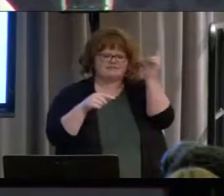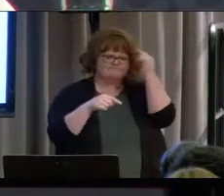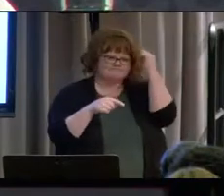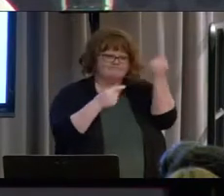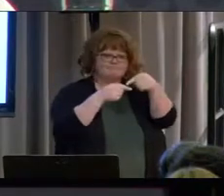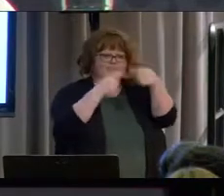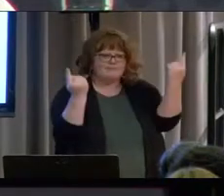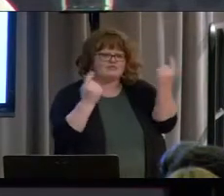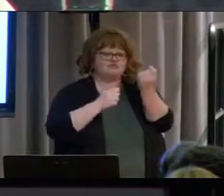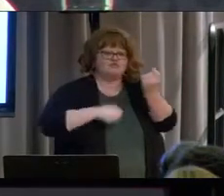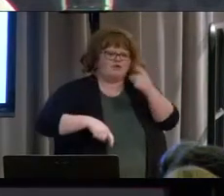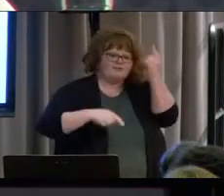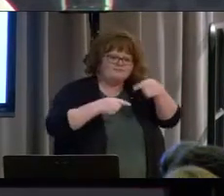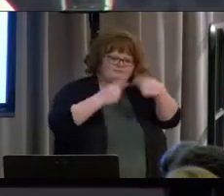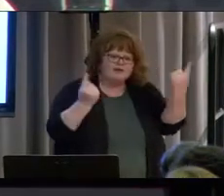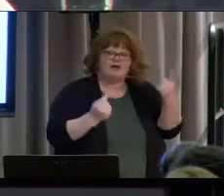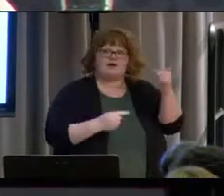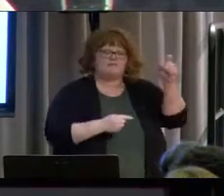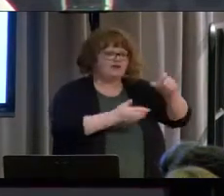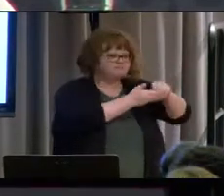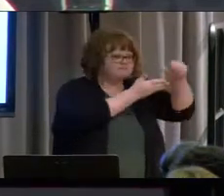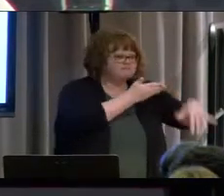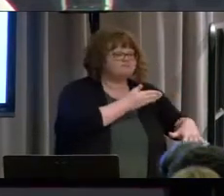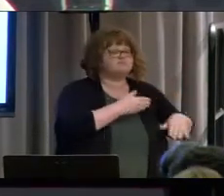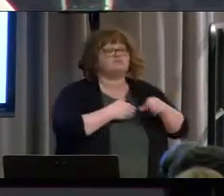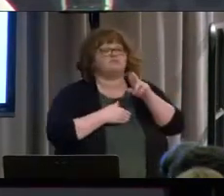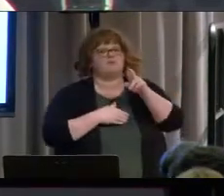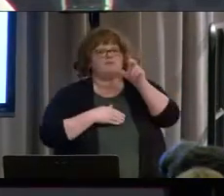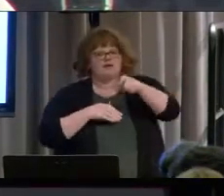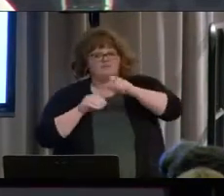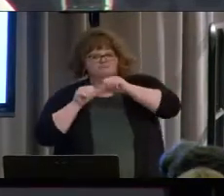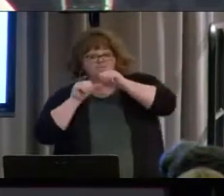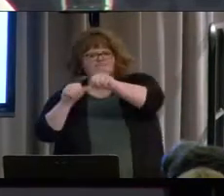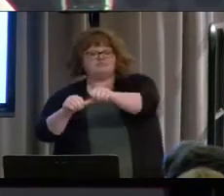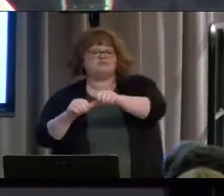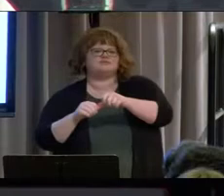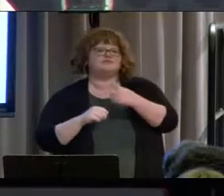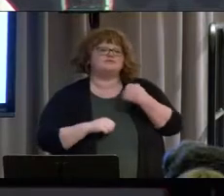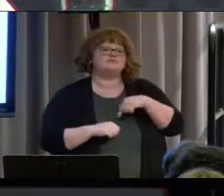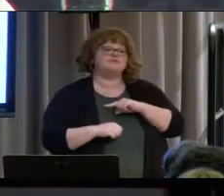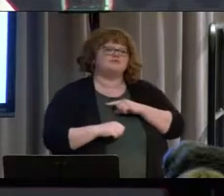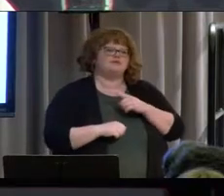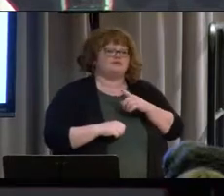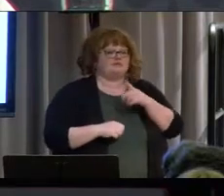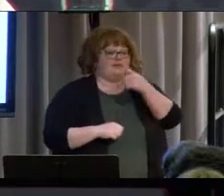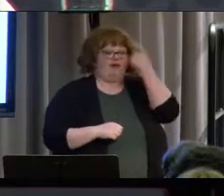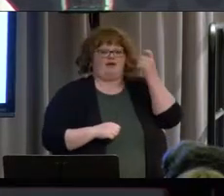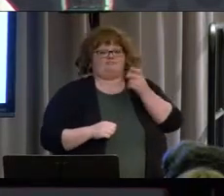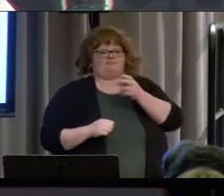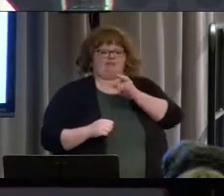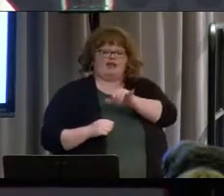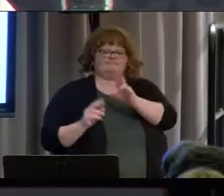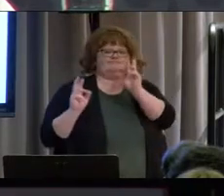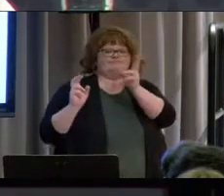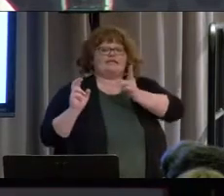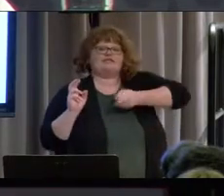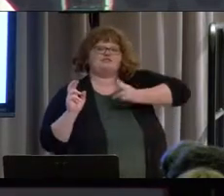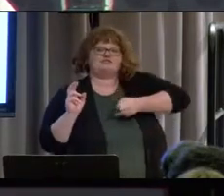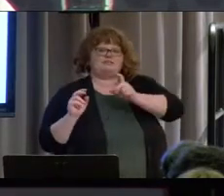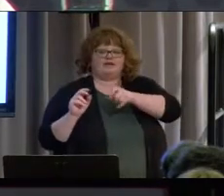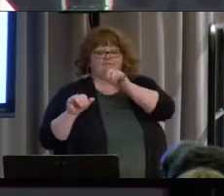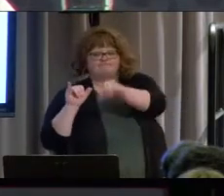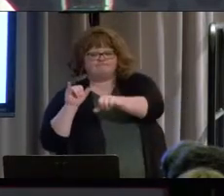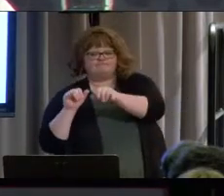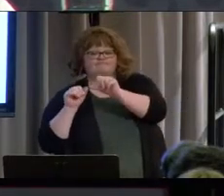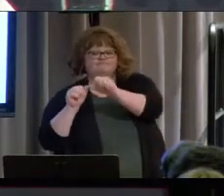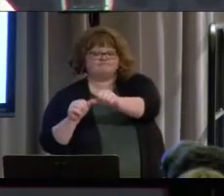and they have to, or those monuments must stay because they're just a part of who we are in the South, and they're part of history. Yeah. And